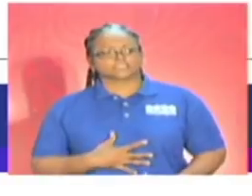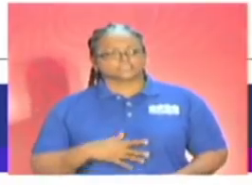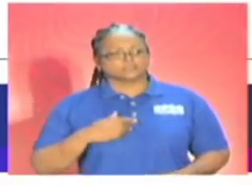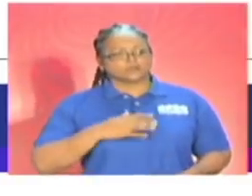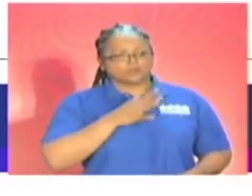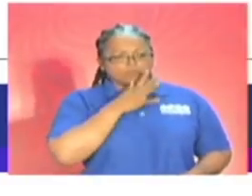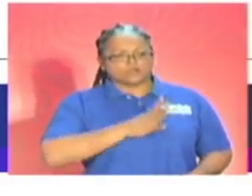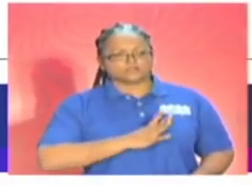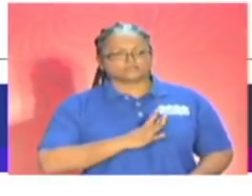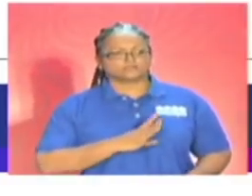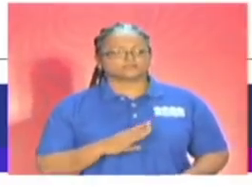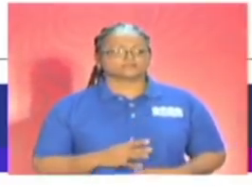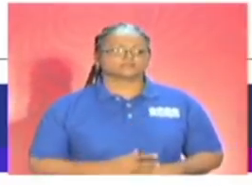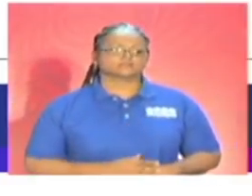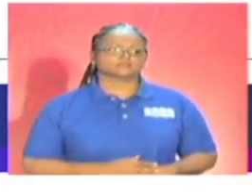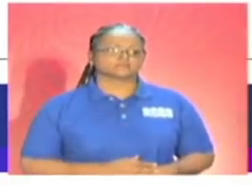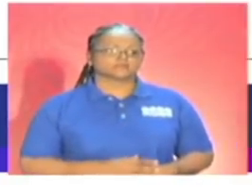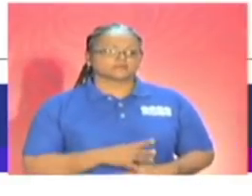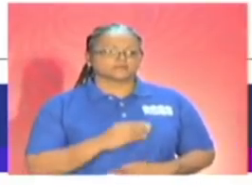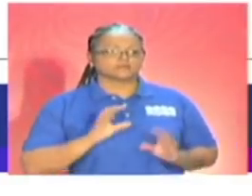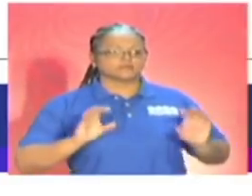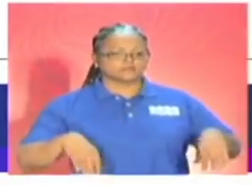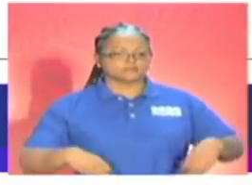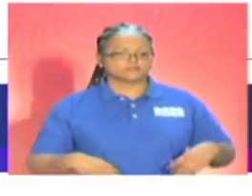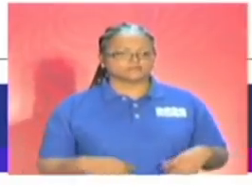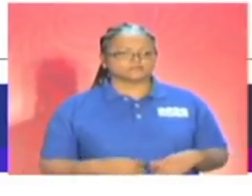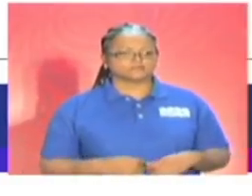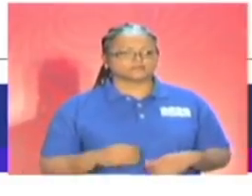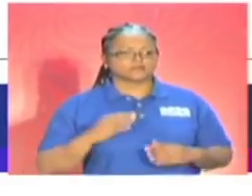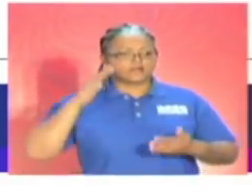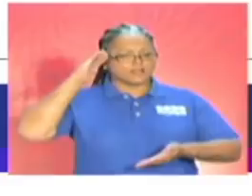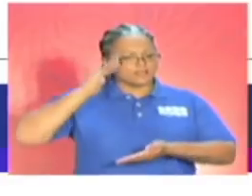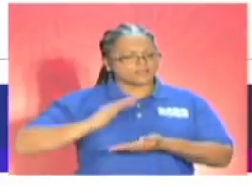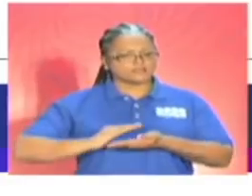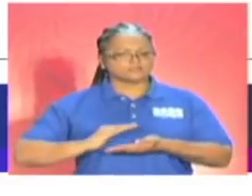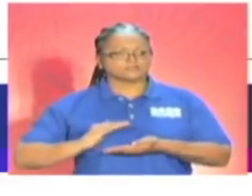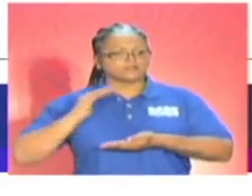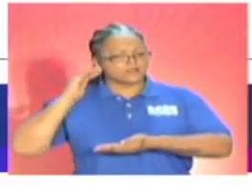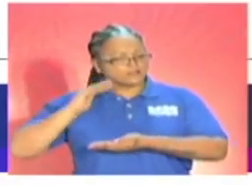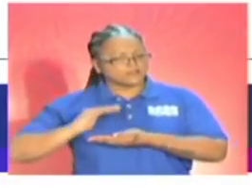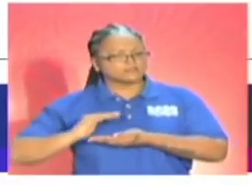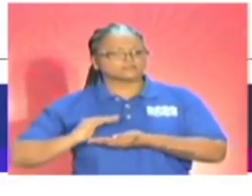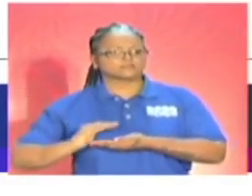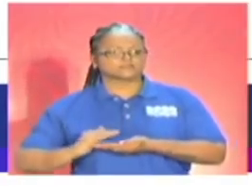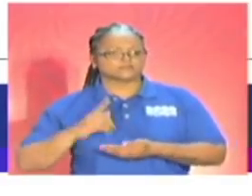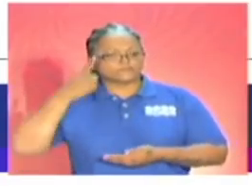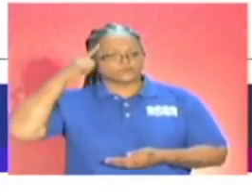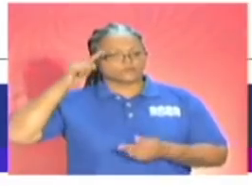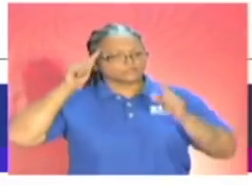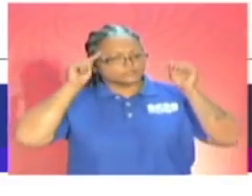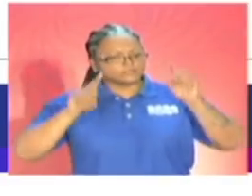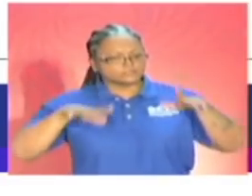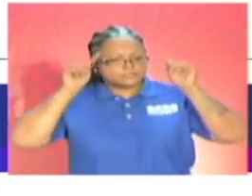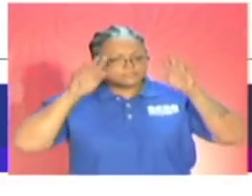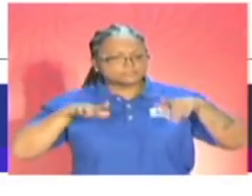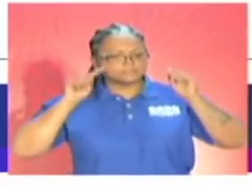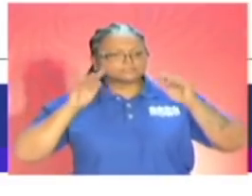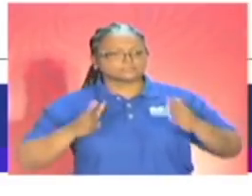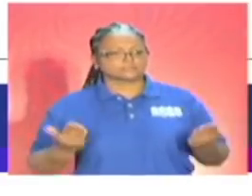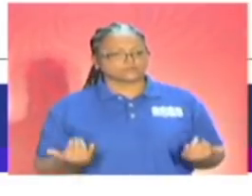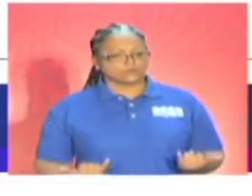has there been a decrease in the number of COVID-19 tests being conducted in the past month than compared to the previous? Thank